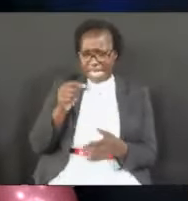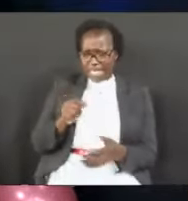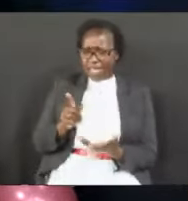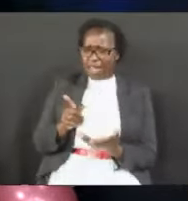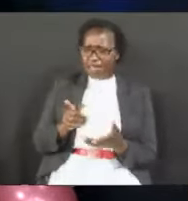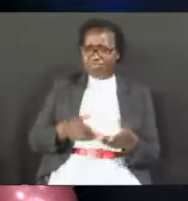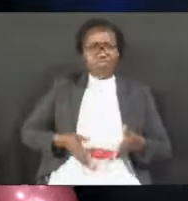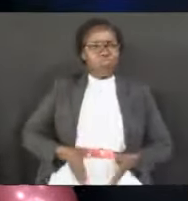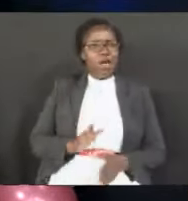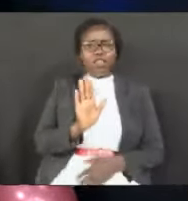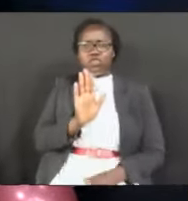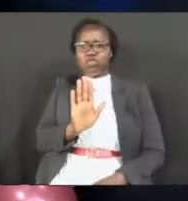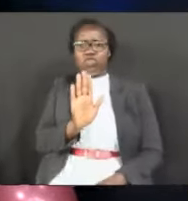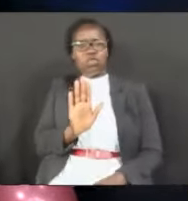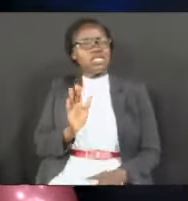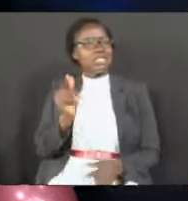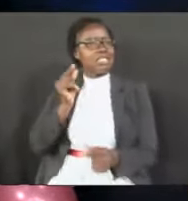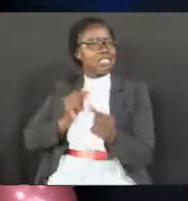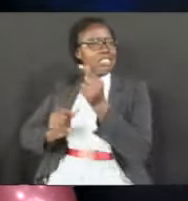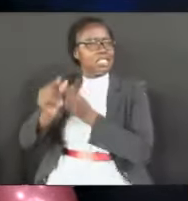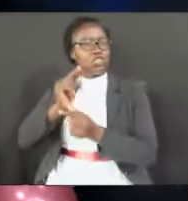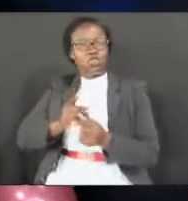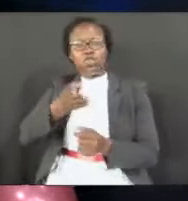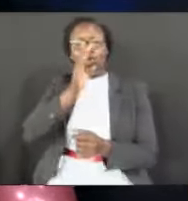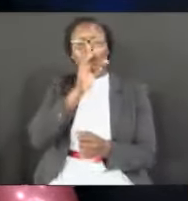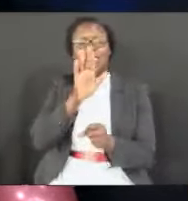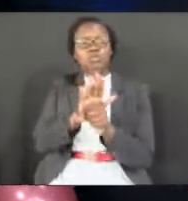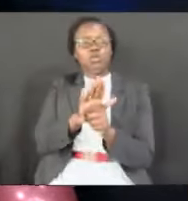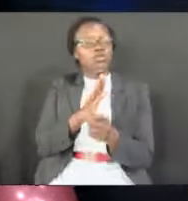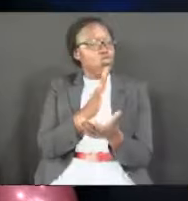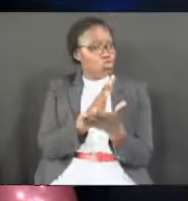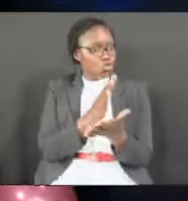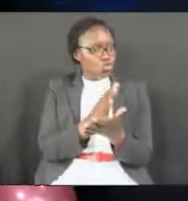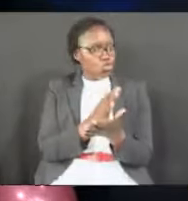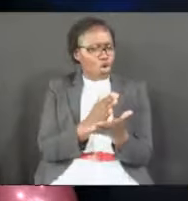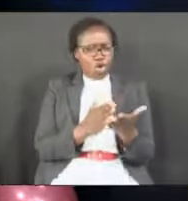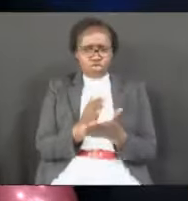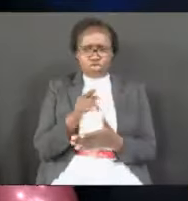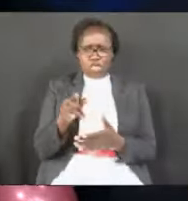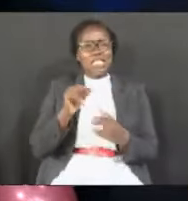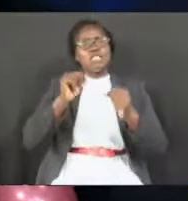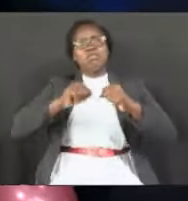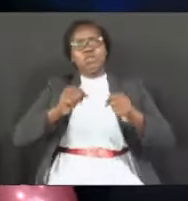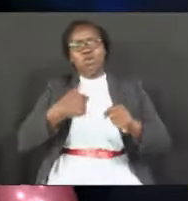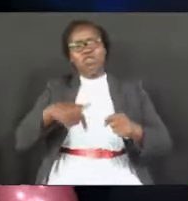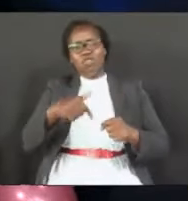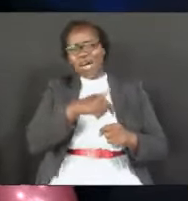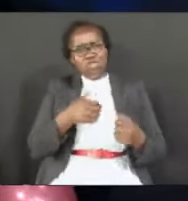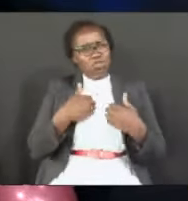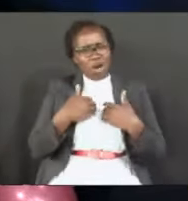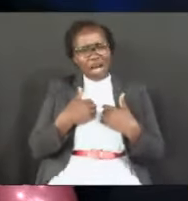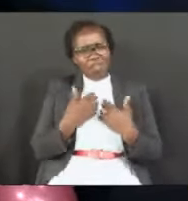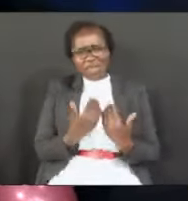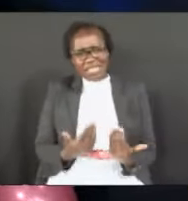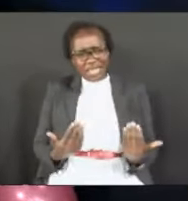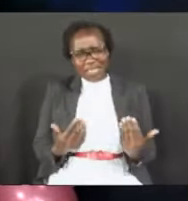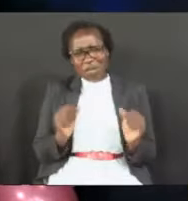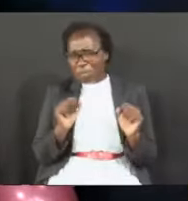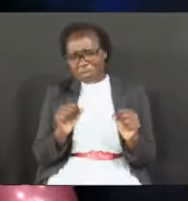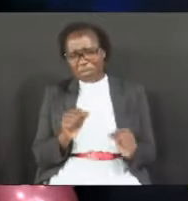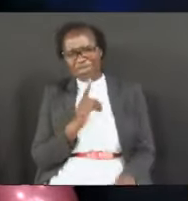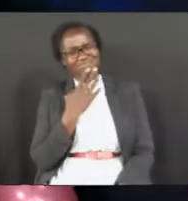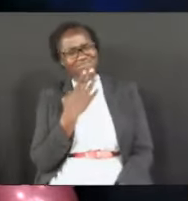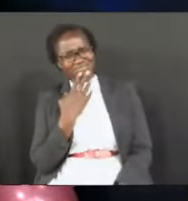will become a great nation. But God also knows through science it is impossible for us to have a child. Maybe my